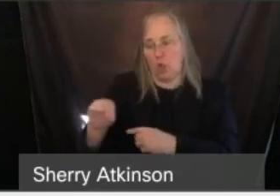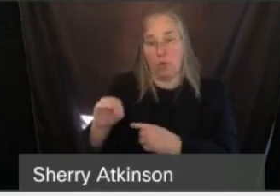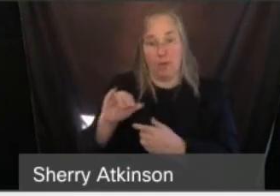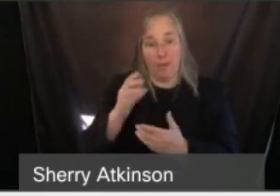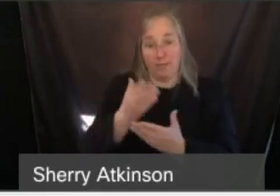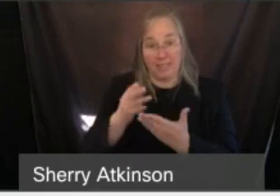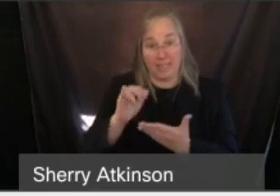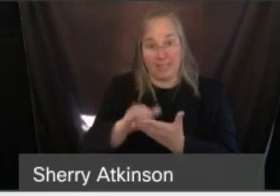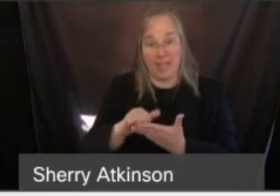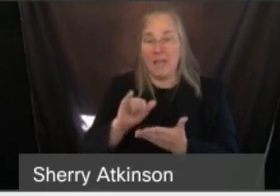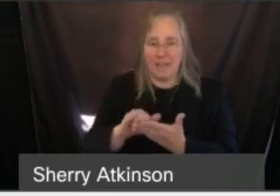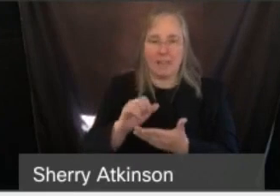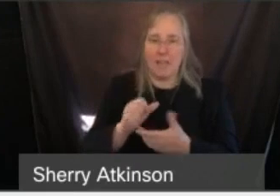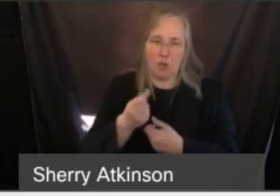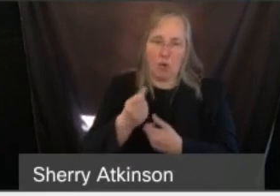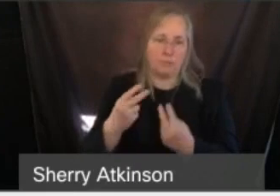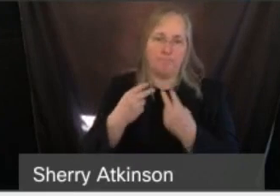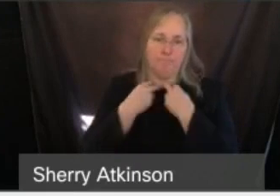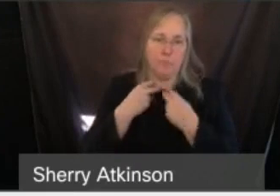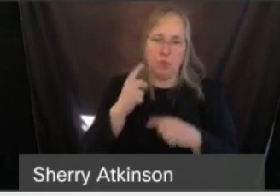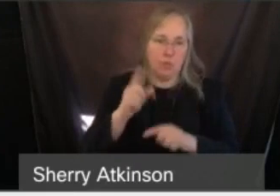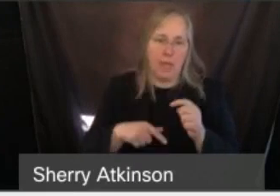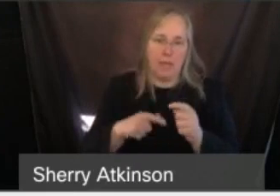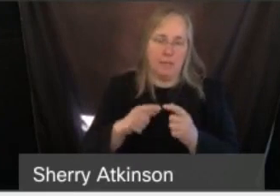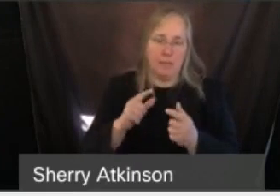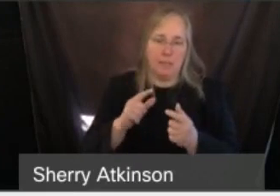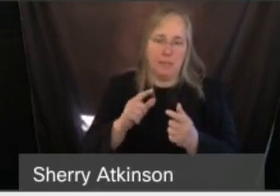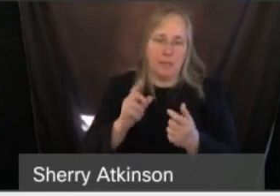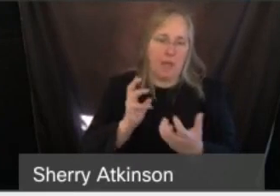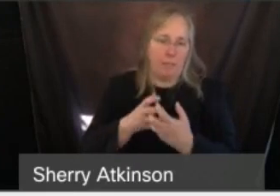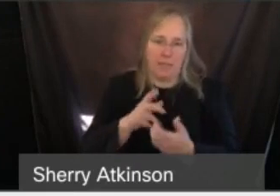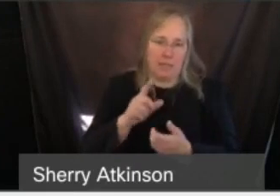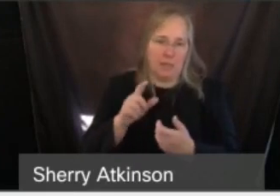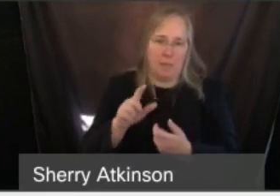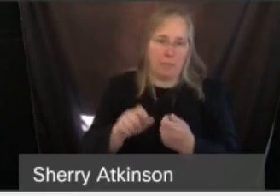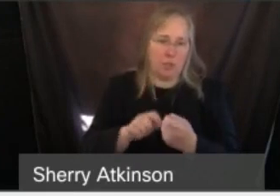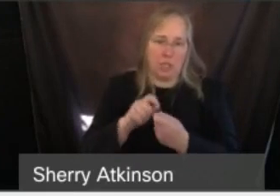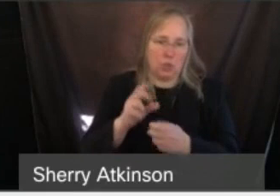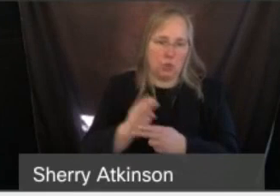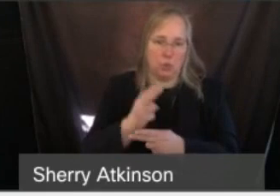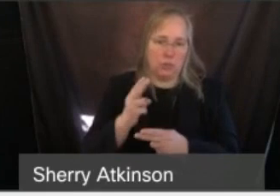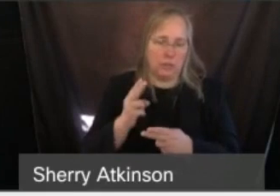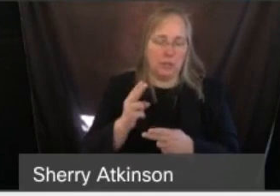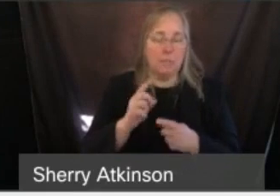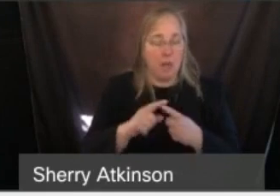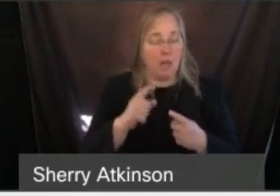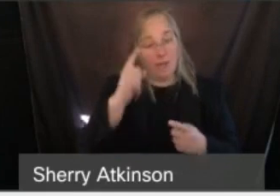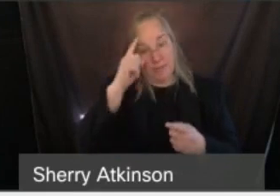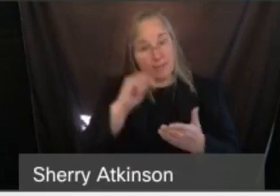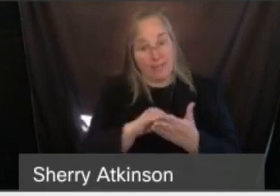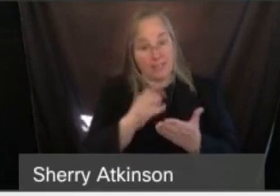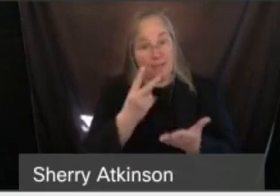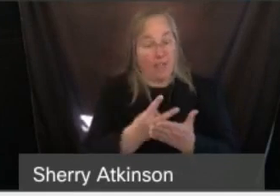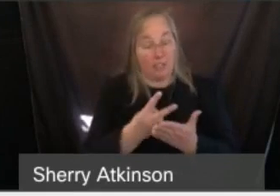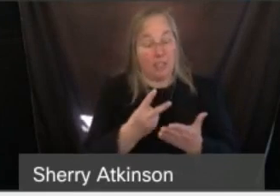put you into a pickle of not being able to accommodate particular uses. But no, I think that idea of whether it's a valid conversation to talk about